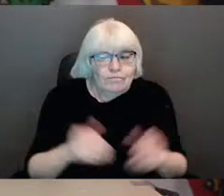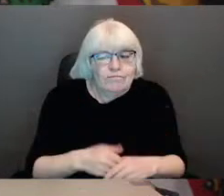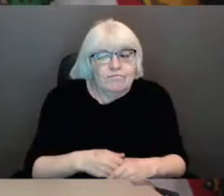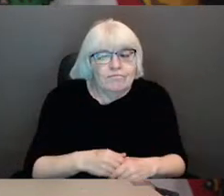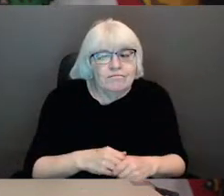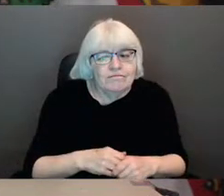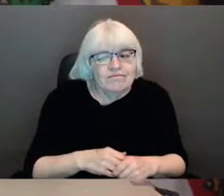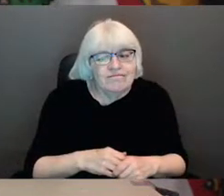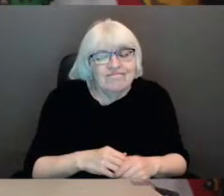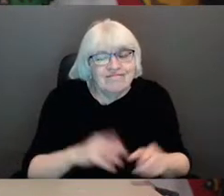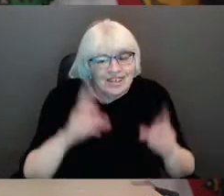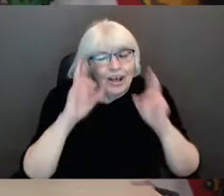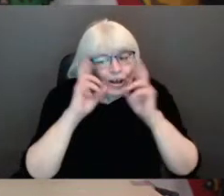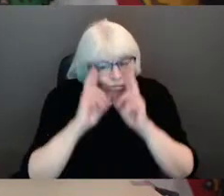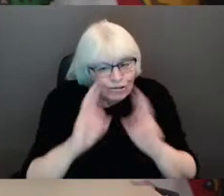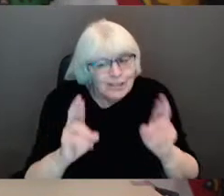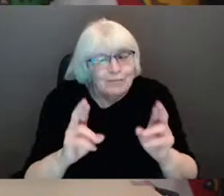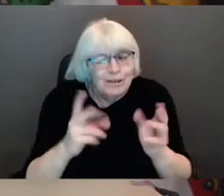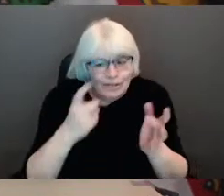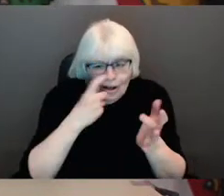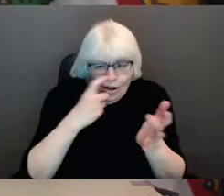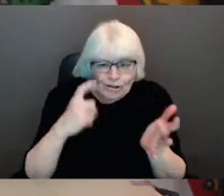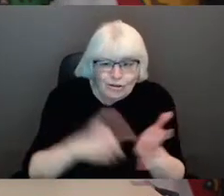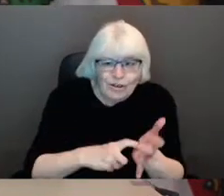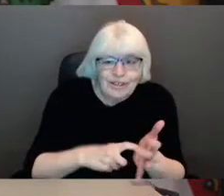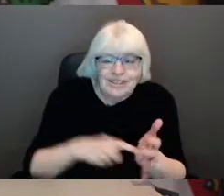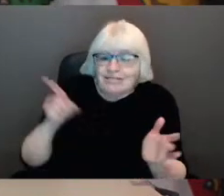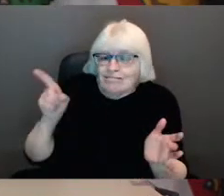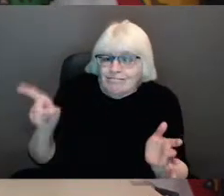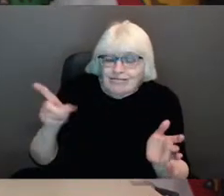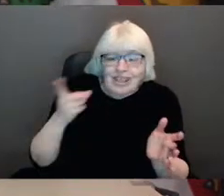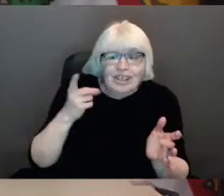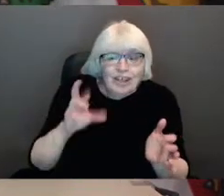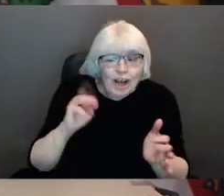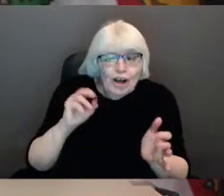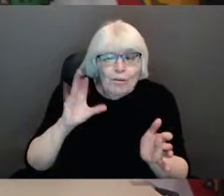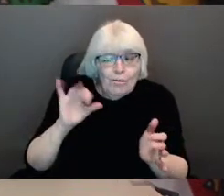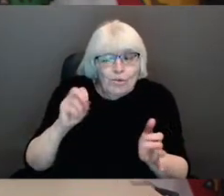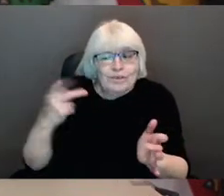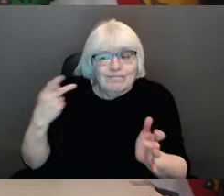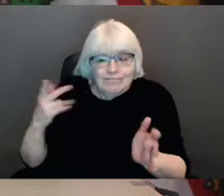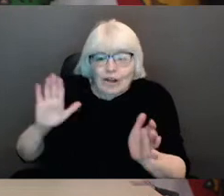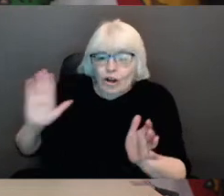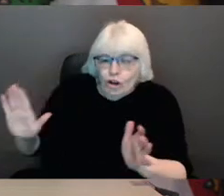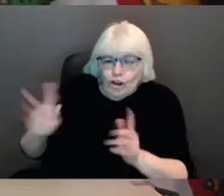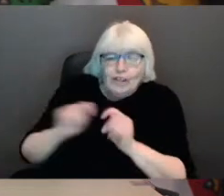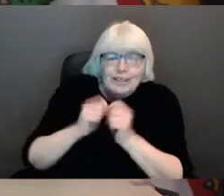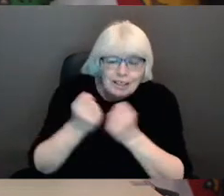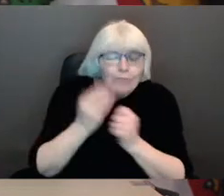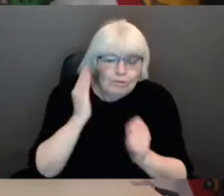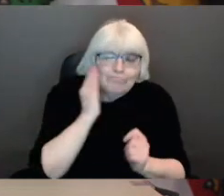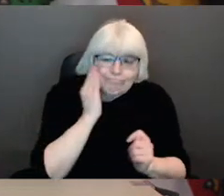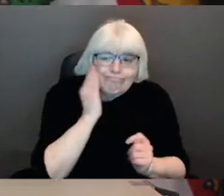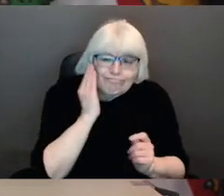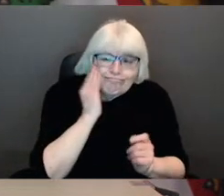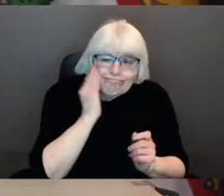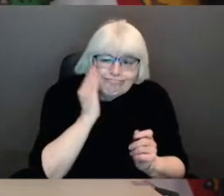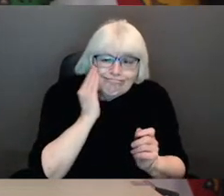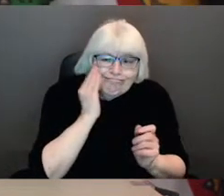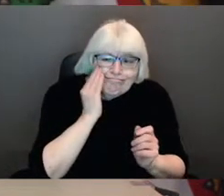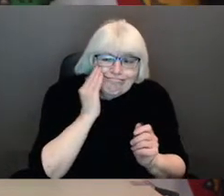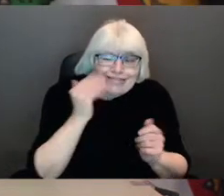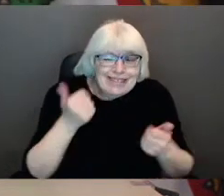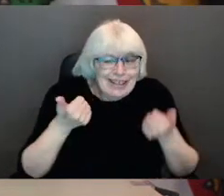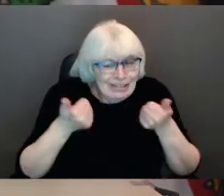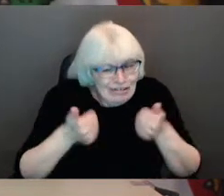of that. Dr. Morrison and I and her team are aware of that, and we're doing everything we can to get through this as quickly and as safely as possible. And we